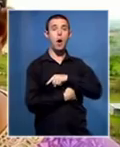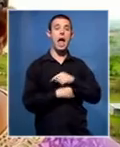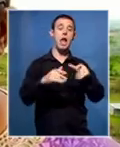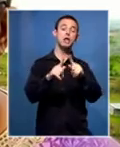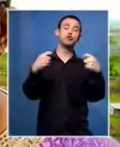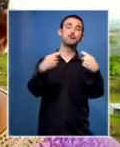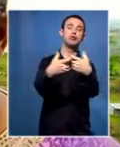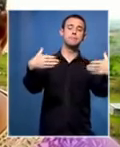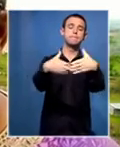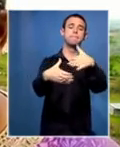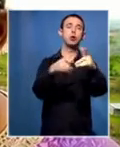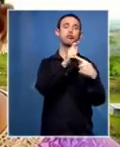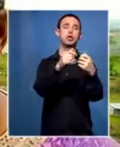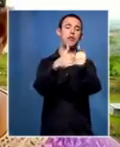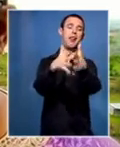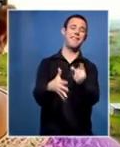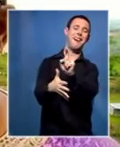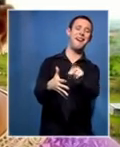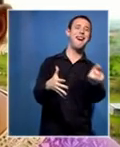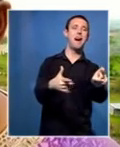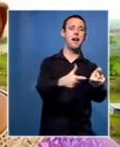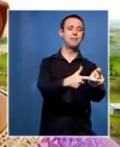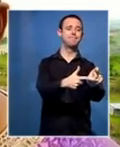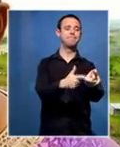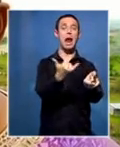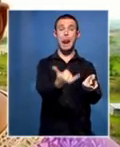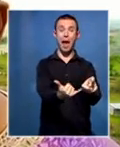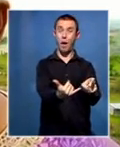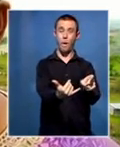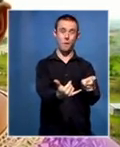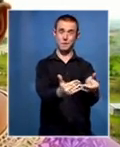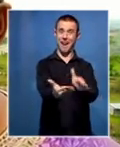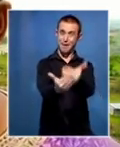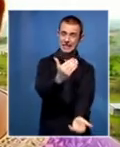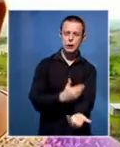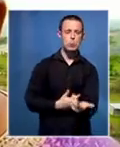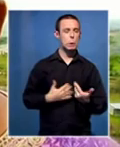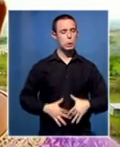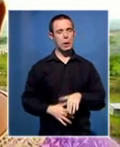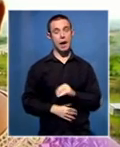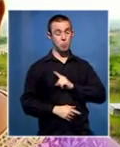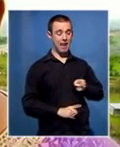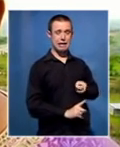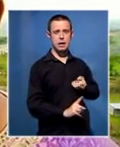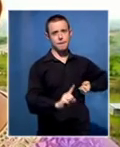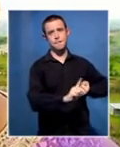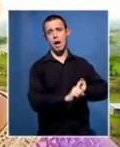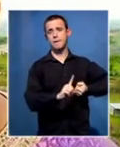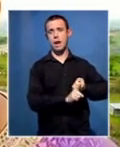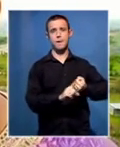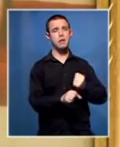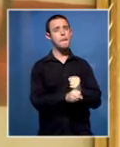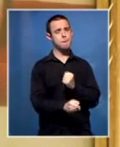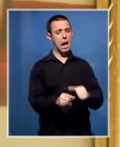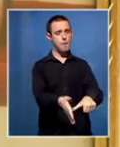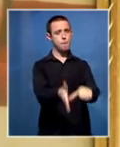leadership, of which he fought until his time of